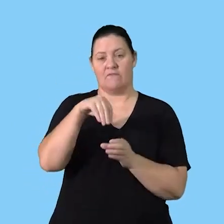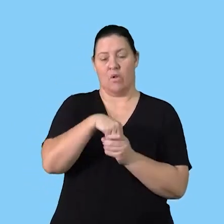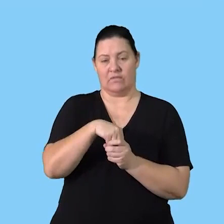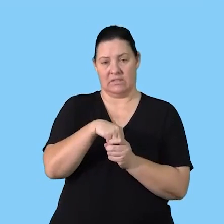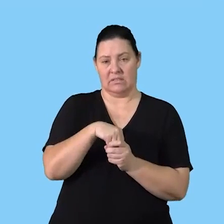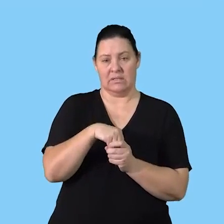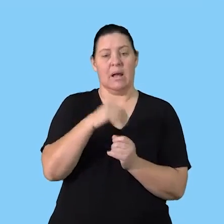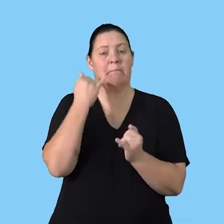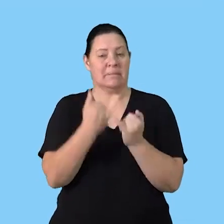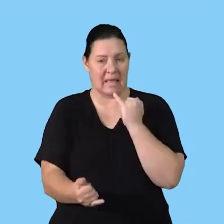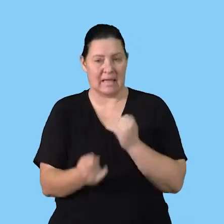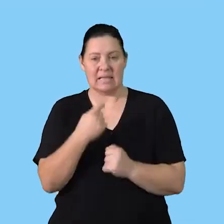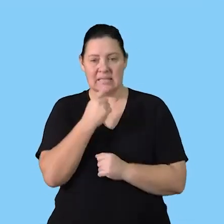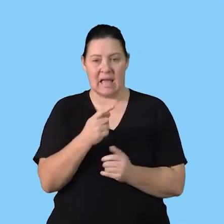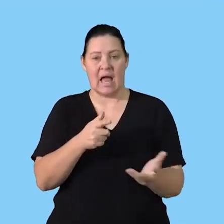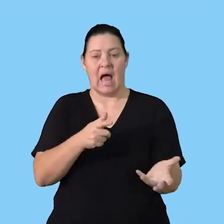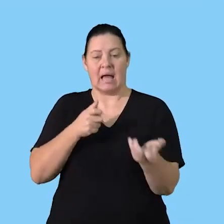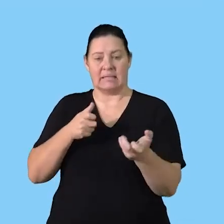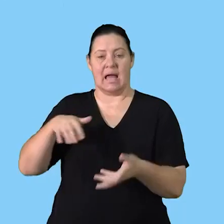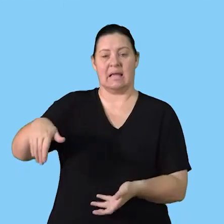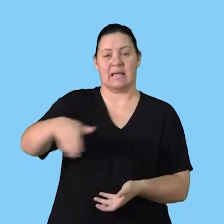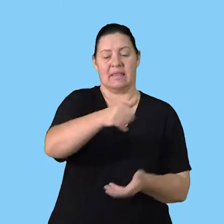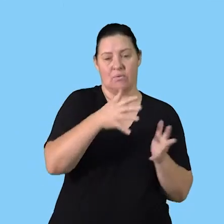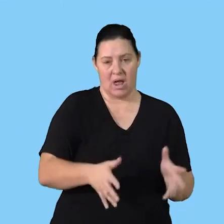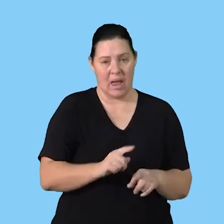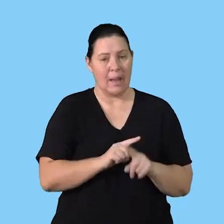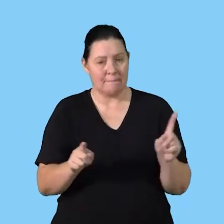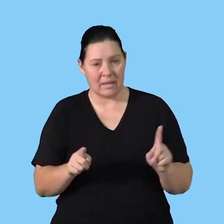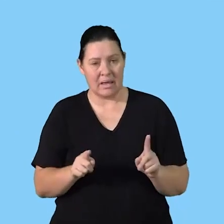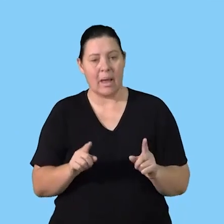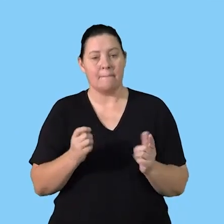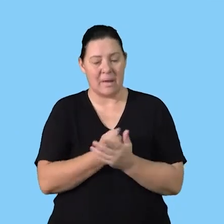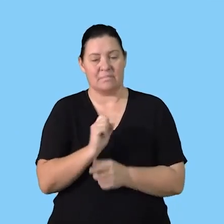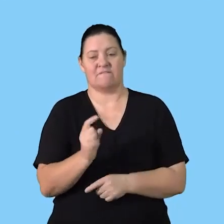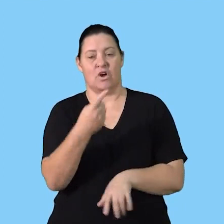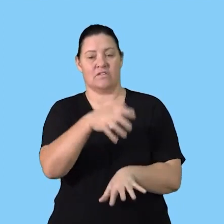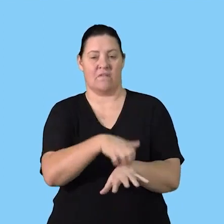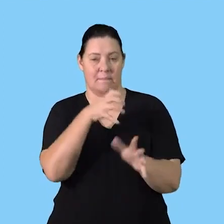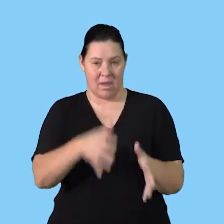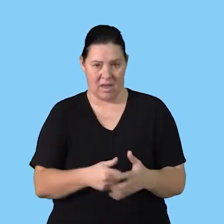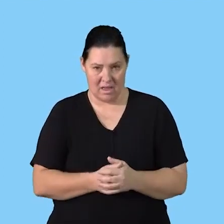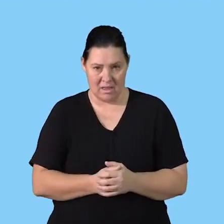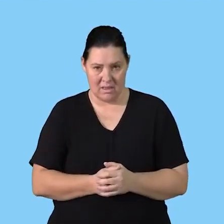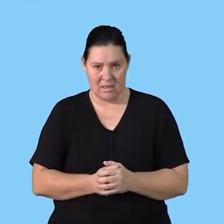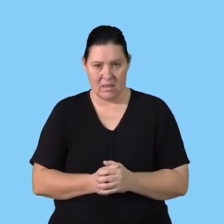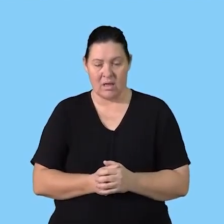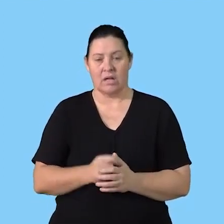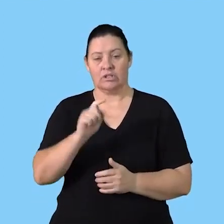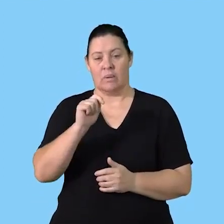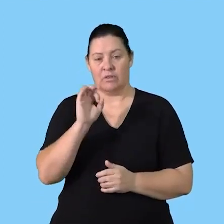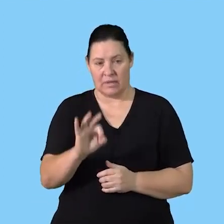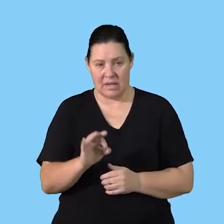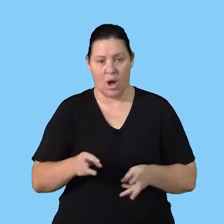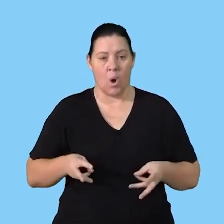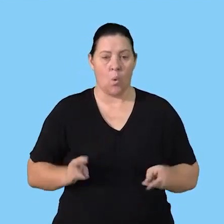included mistakenly that says hunter-gatherers, whereas it's supposed to be first farmers. Then in term 3, the